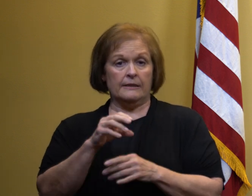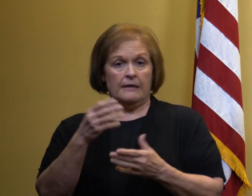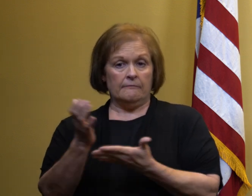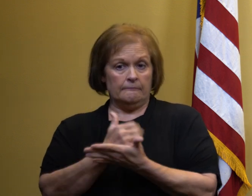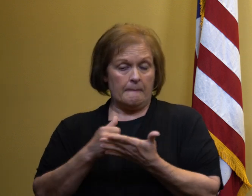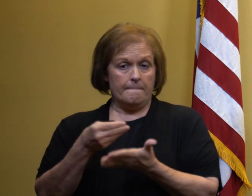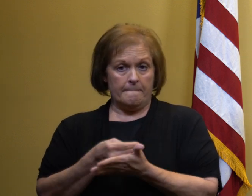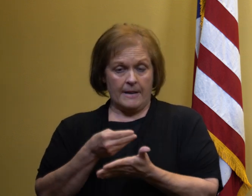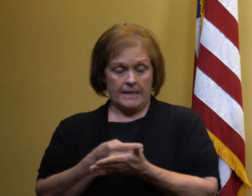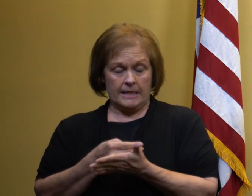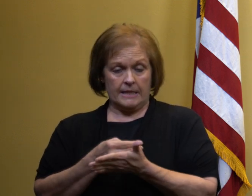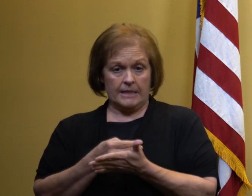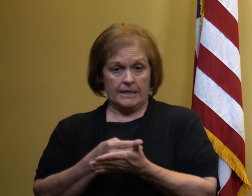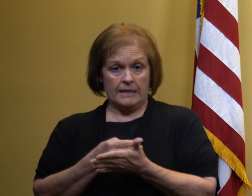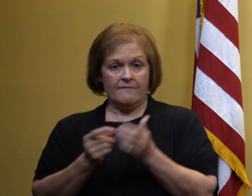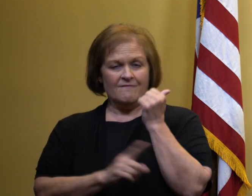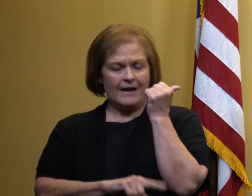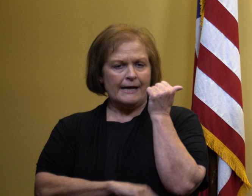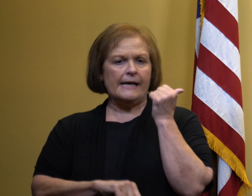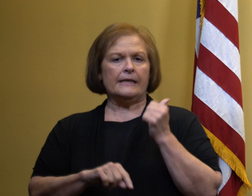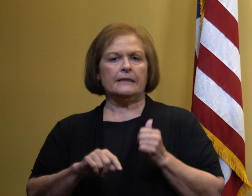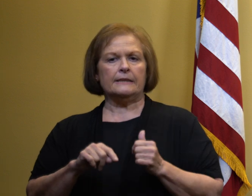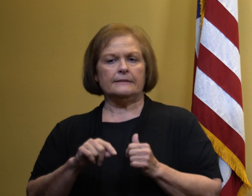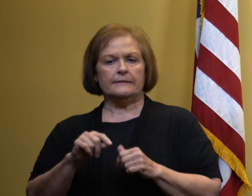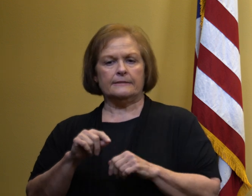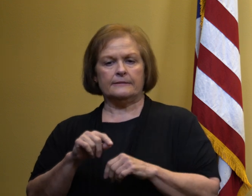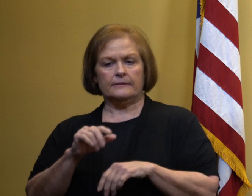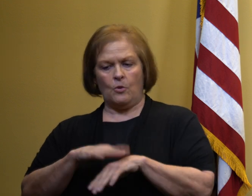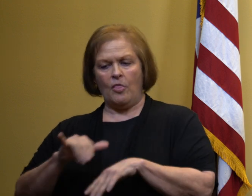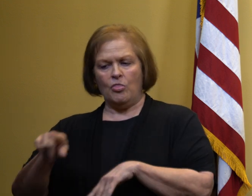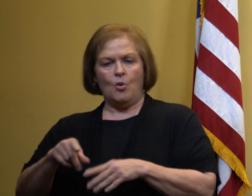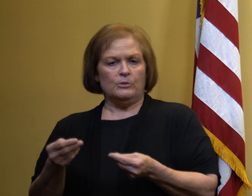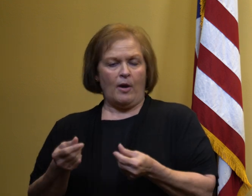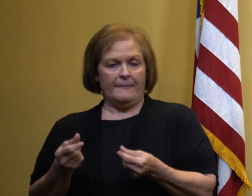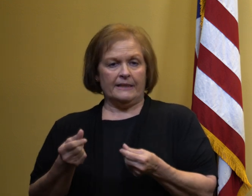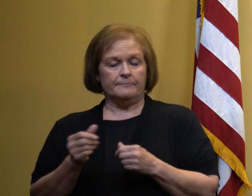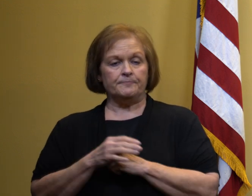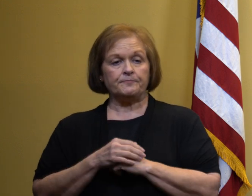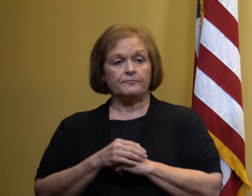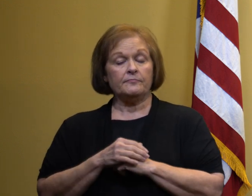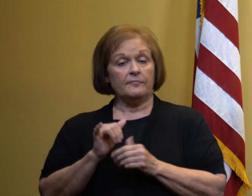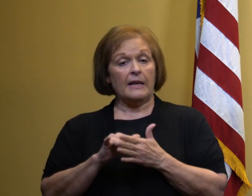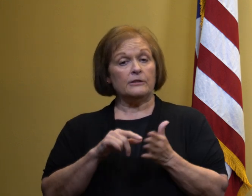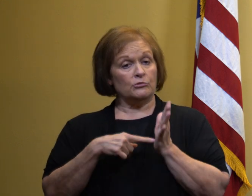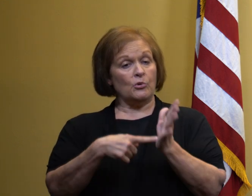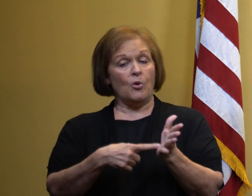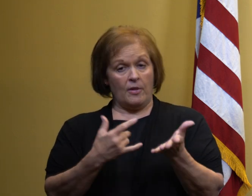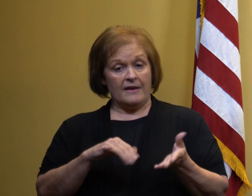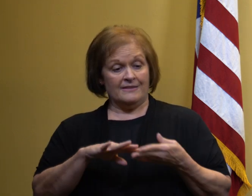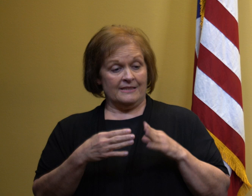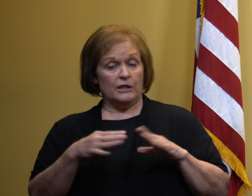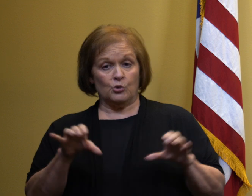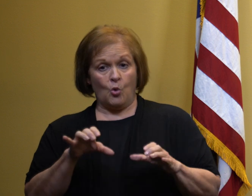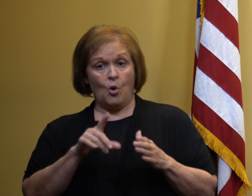revenue generated from fines, liens on these particular properties. This further proves, again, that the city